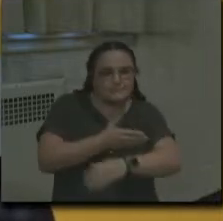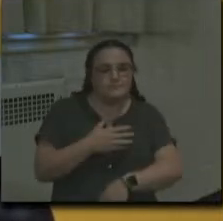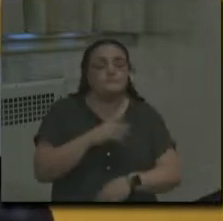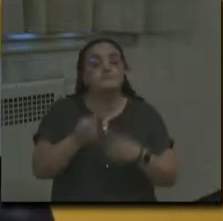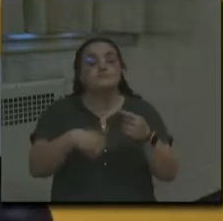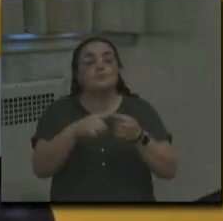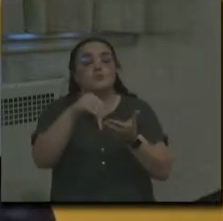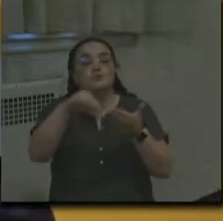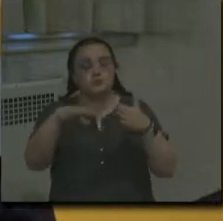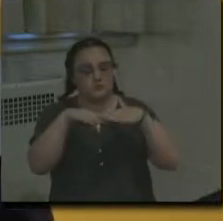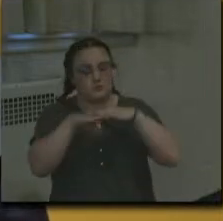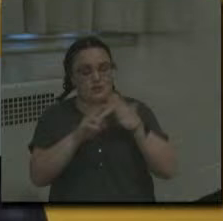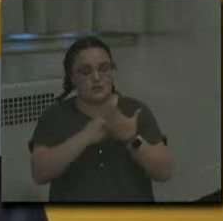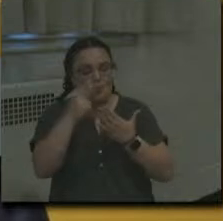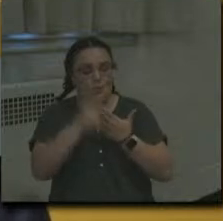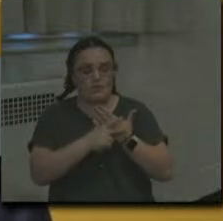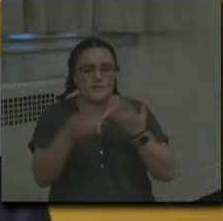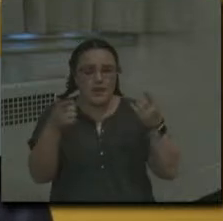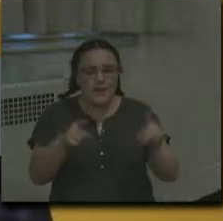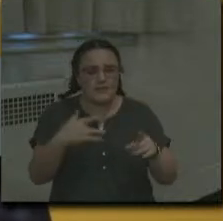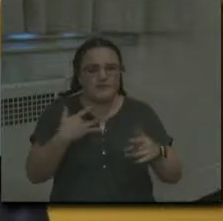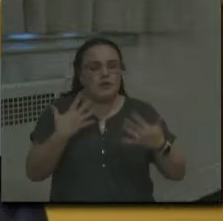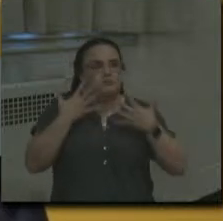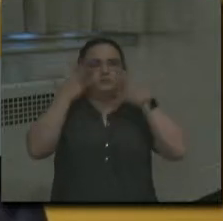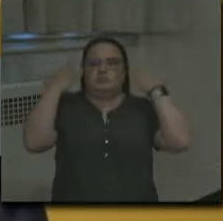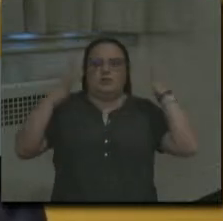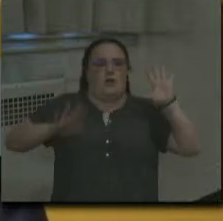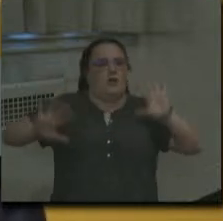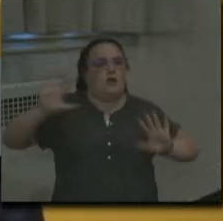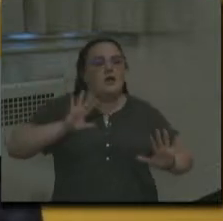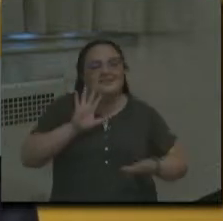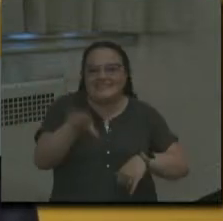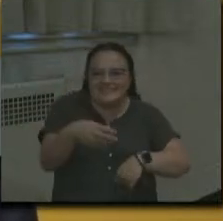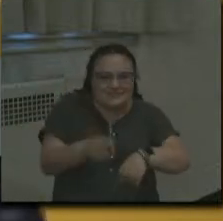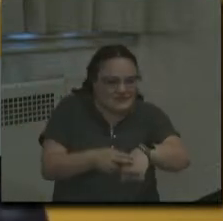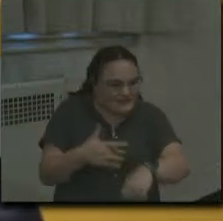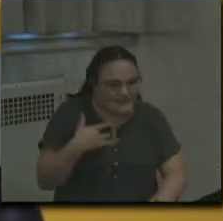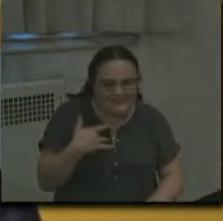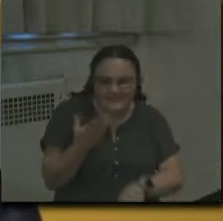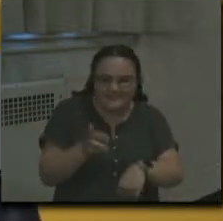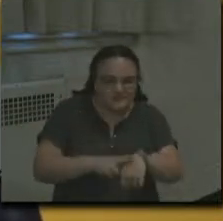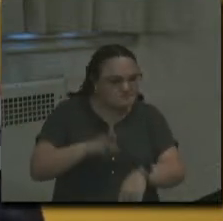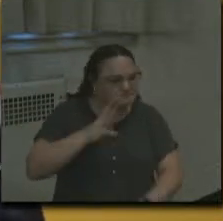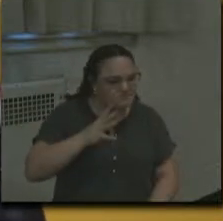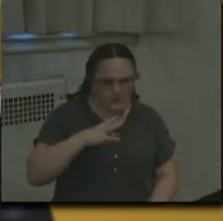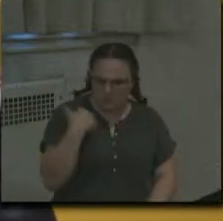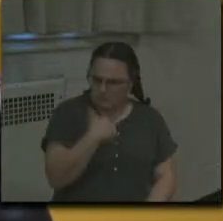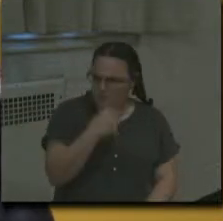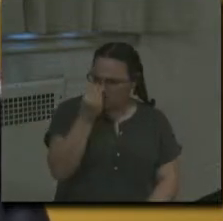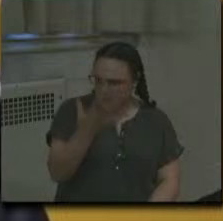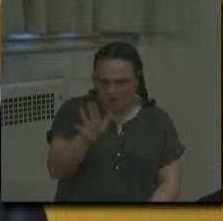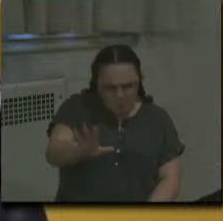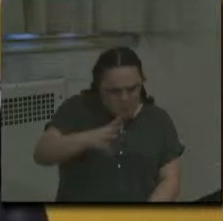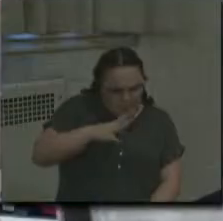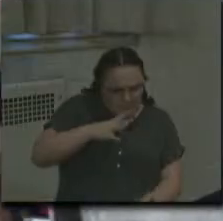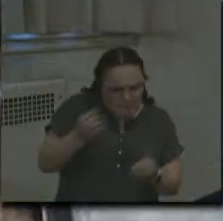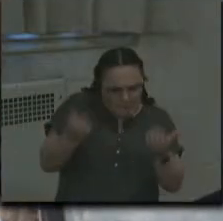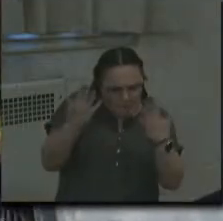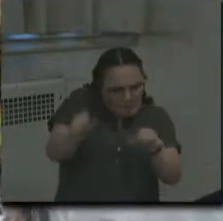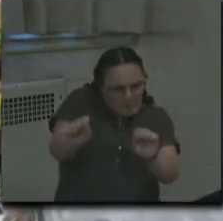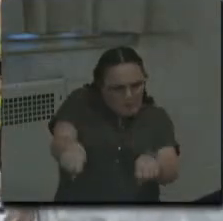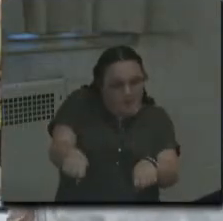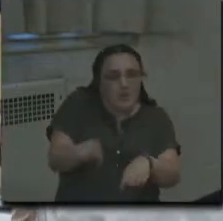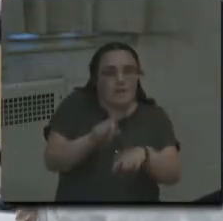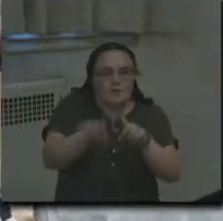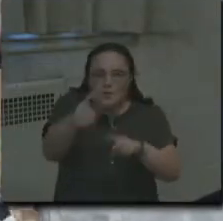like they're feeling overwhelmed, which is normal and it's okay. And we let them know that, but we also let them know that